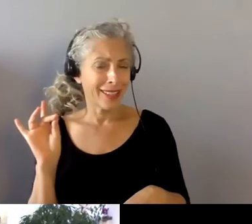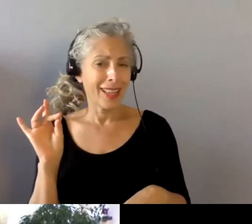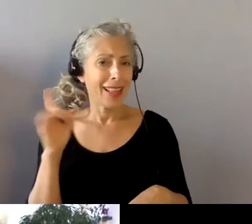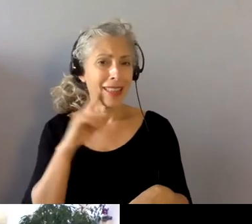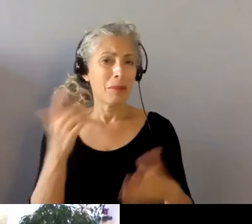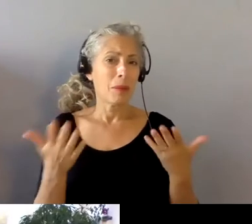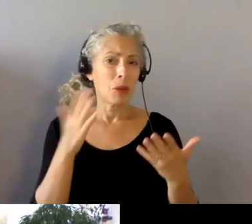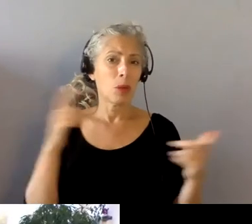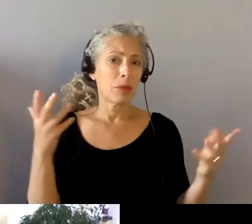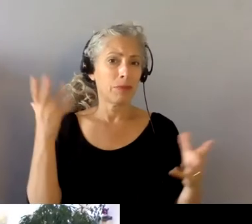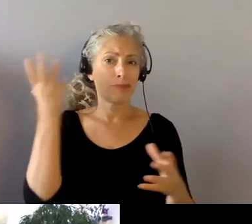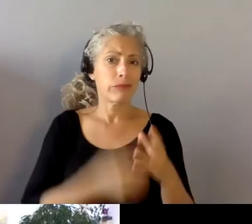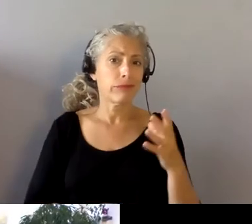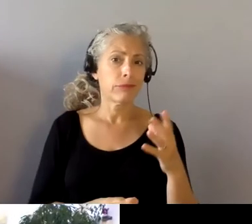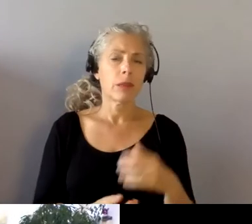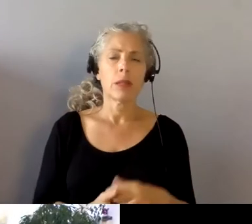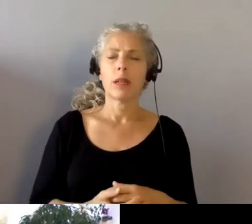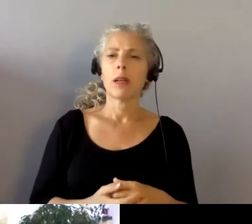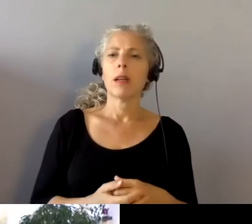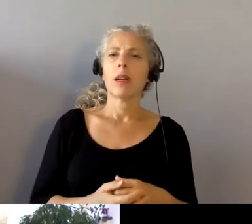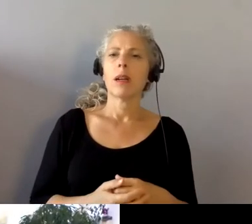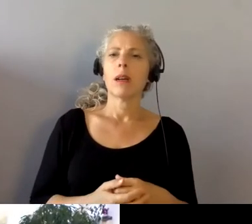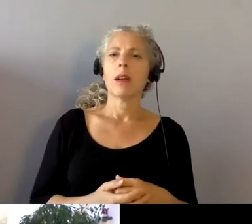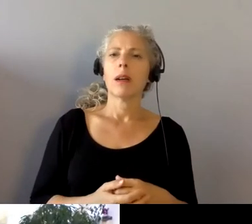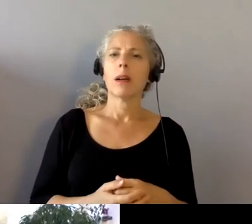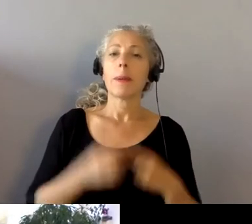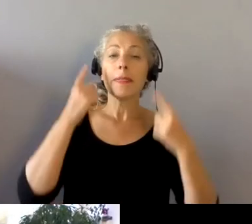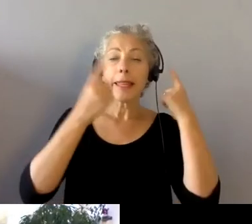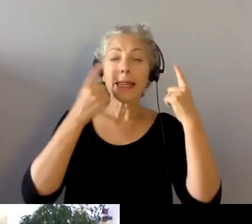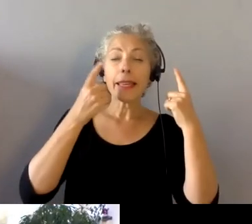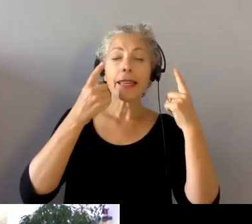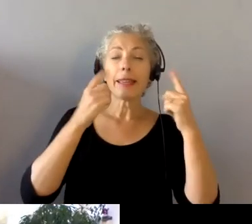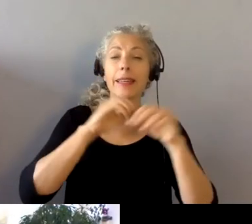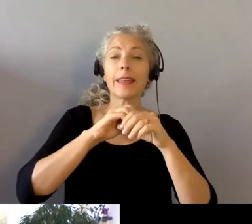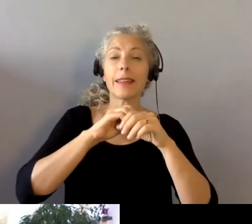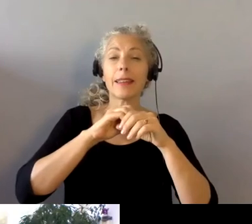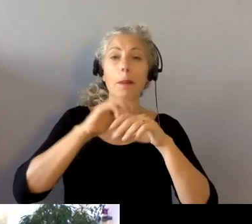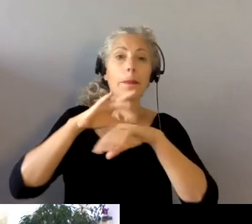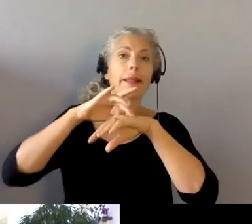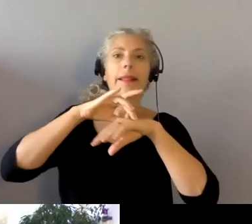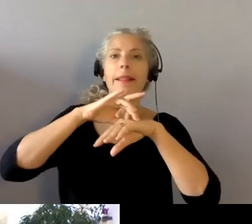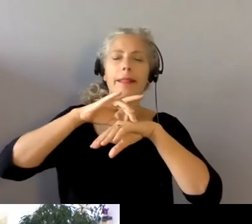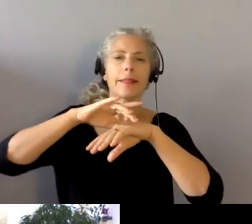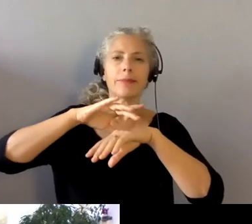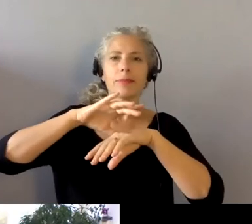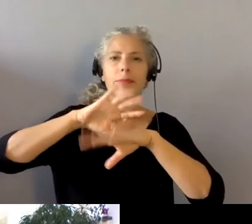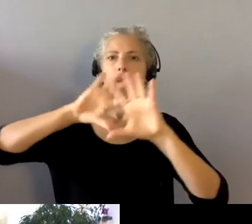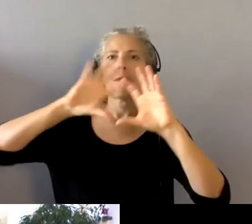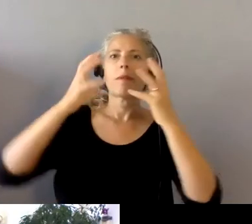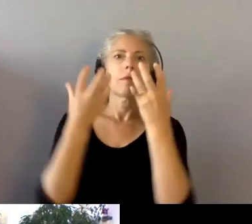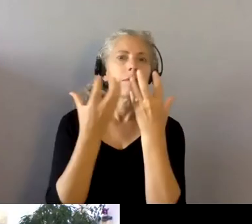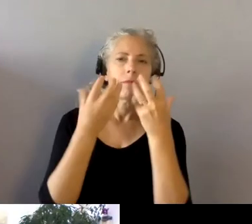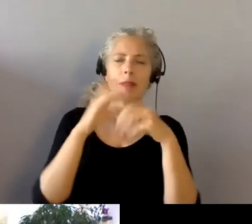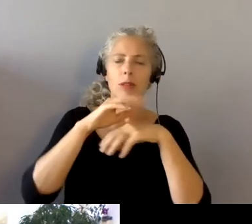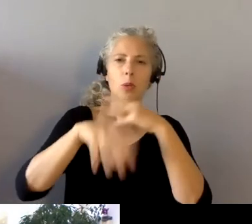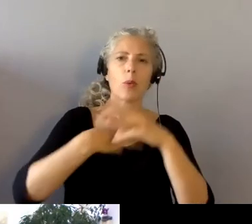thing, but that effort of the thinking in a planetary way of a better form of survival, I'm much